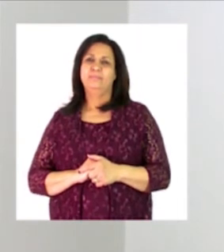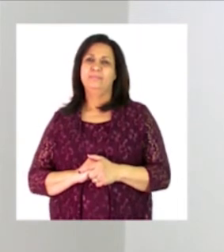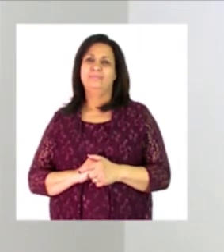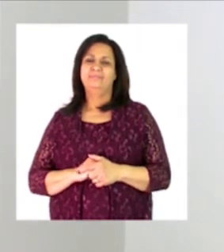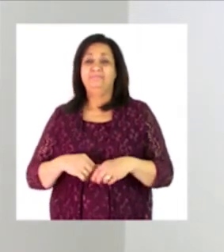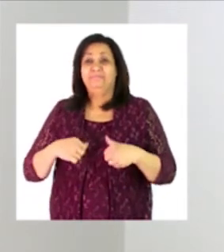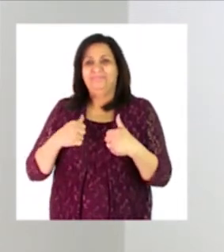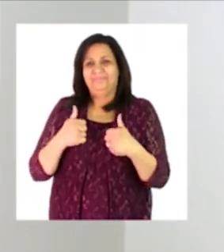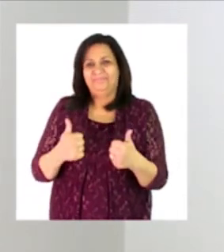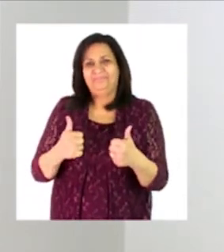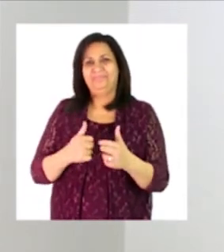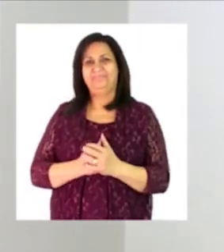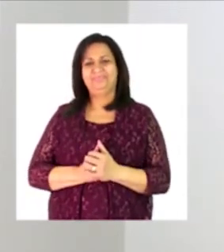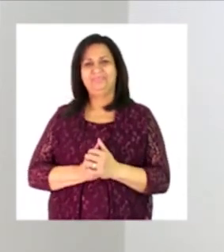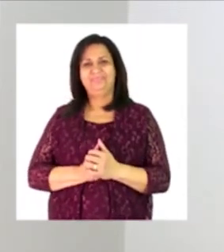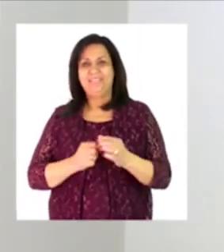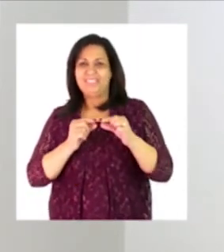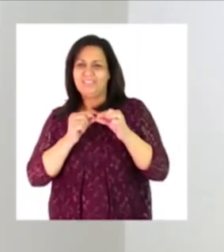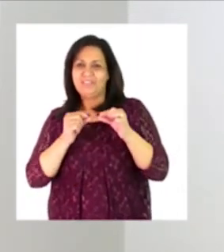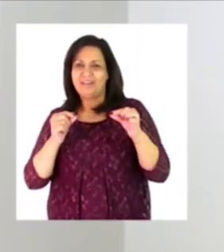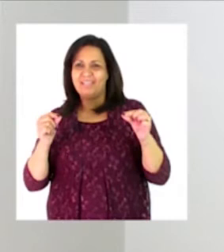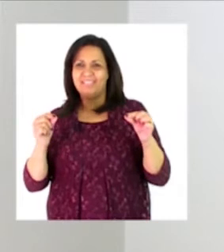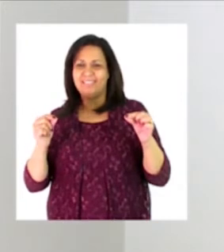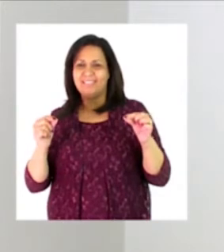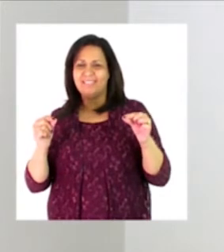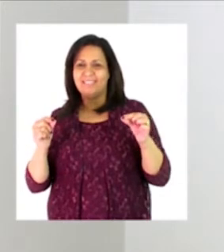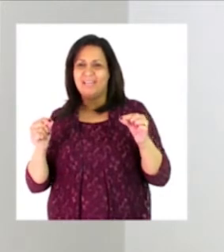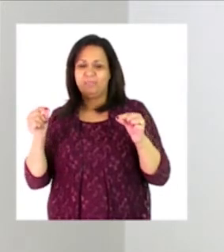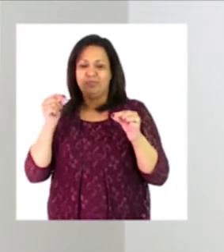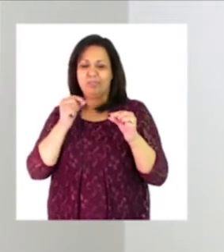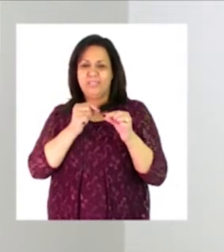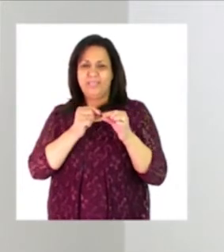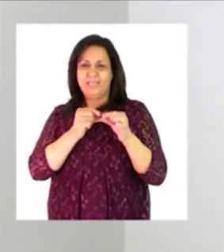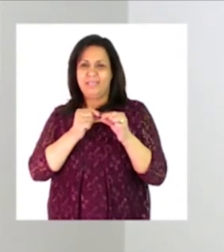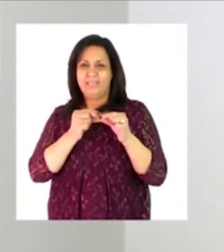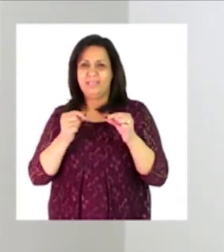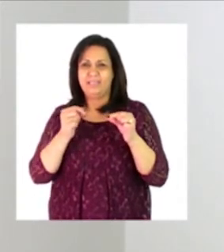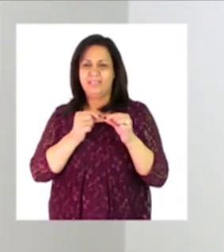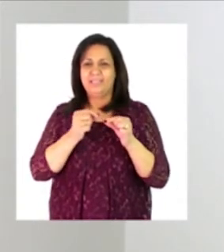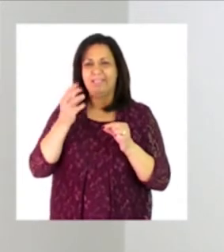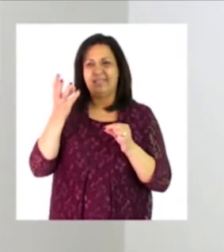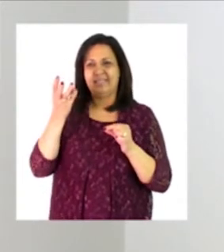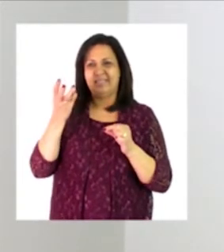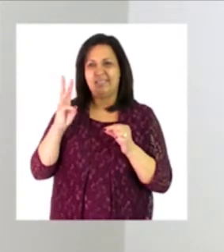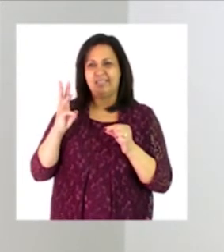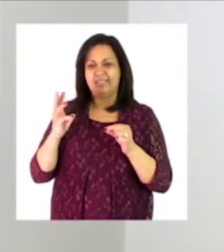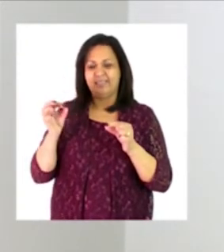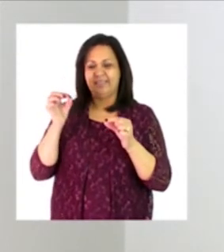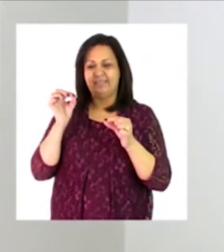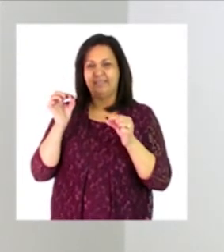Well done. Now take the shoelace and thread the 6 beads into